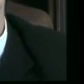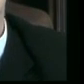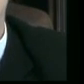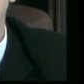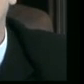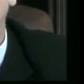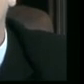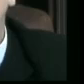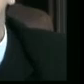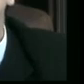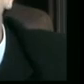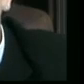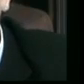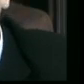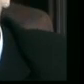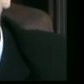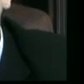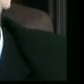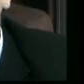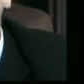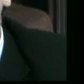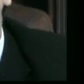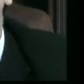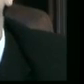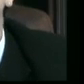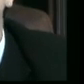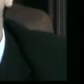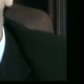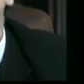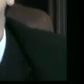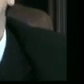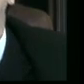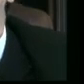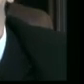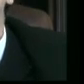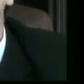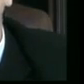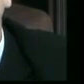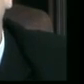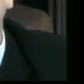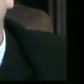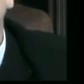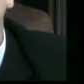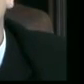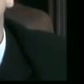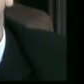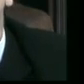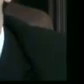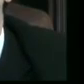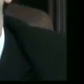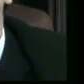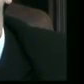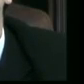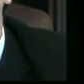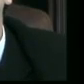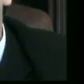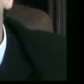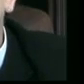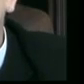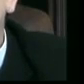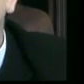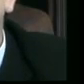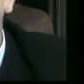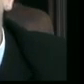and spirituality, what it is to integrate them, what it means to be all of who we are, and to bring the message of